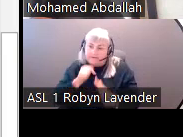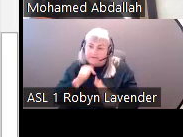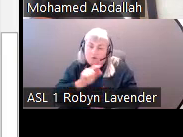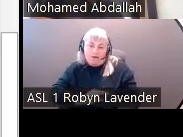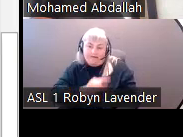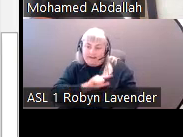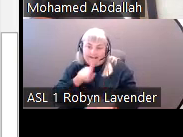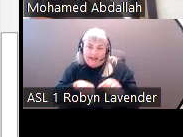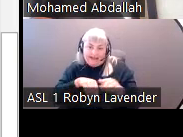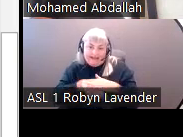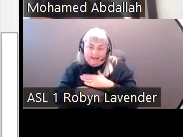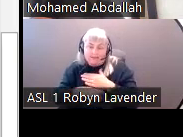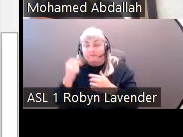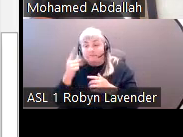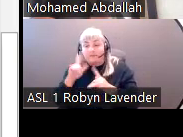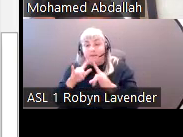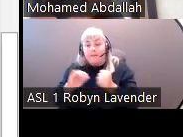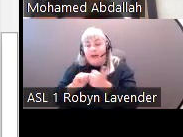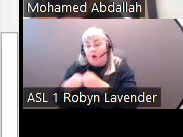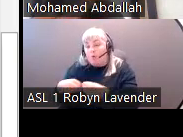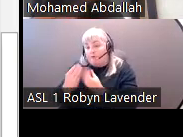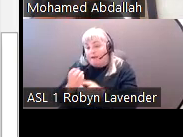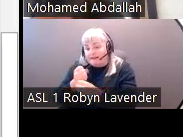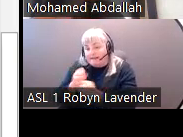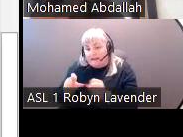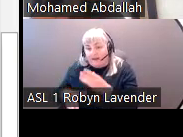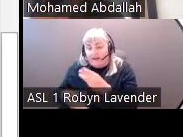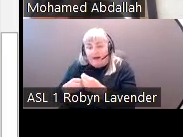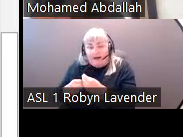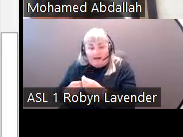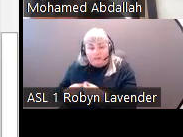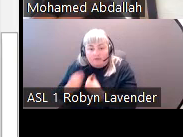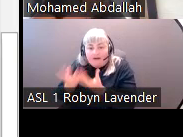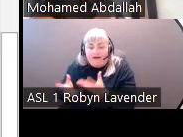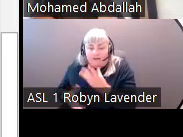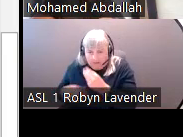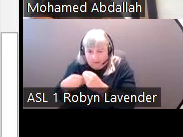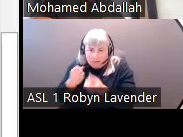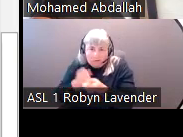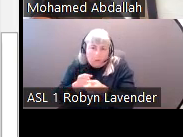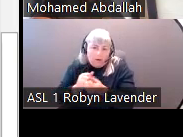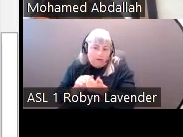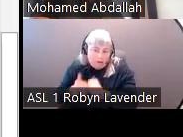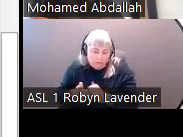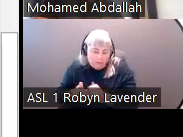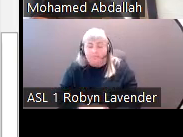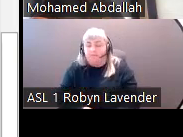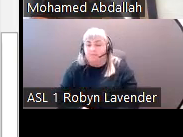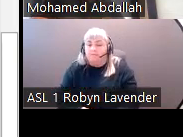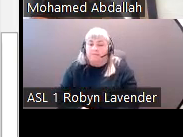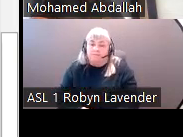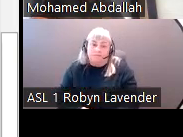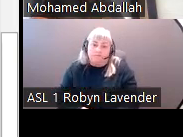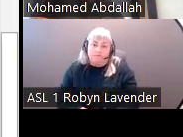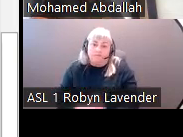being safe, and where can we help them get additional support? I think some of the success in our safe suite